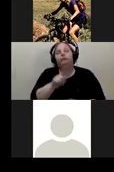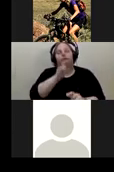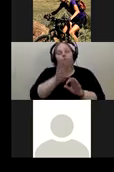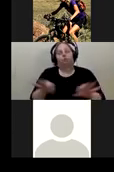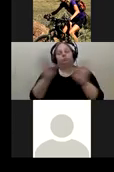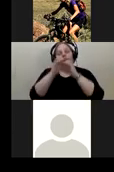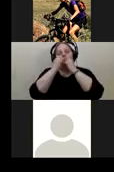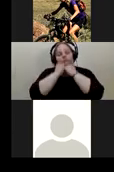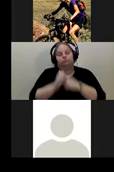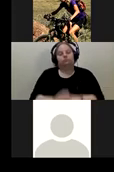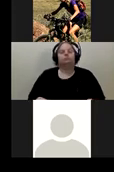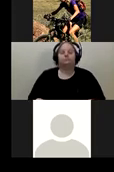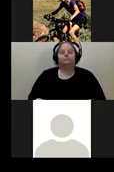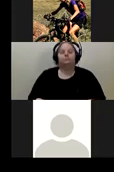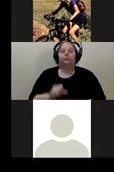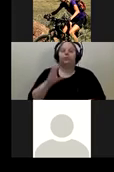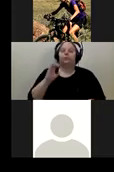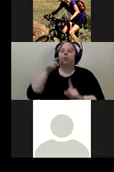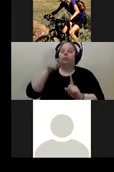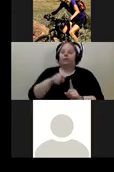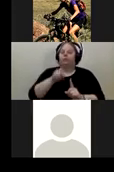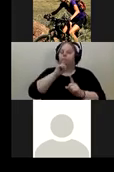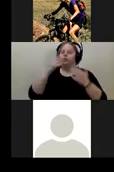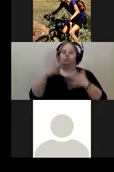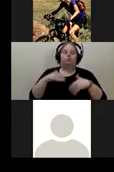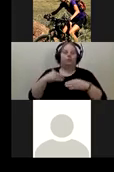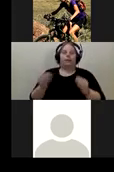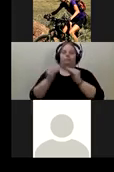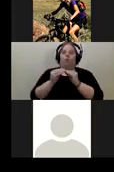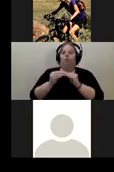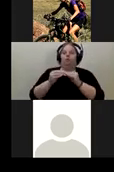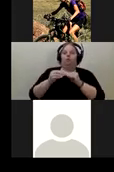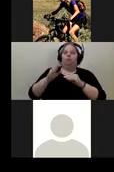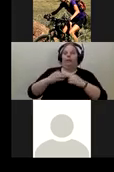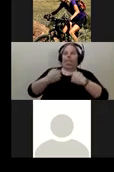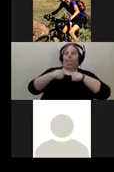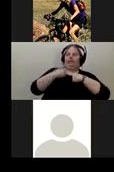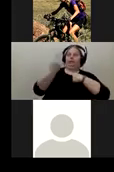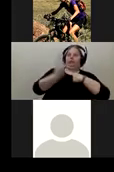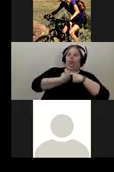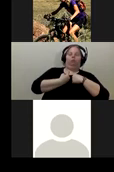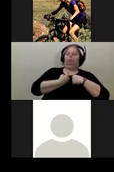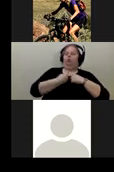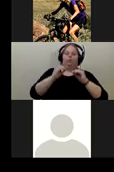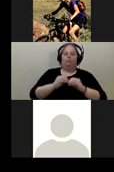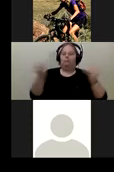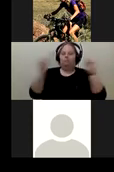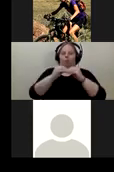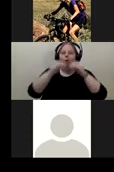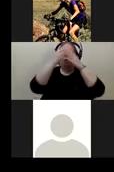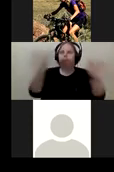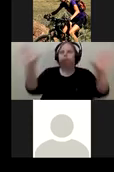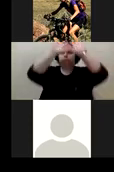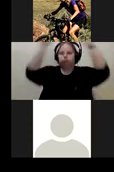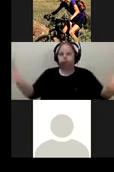So this is bigger than us. And in this way, hopefully that helps us keep on track